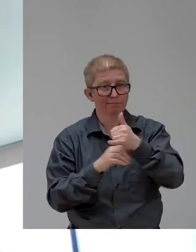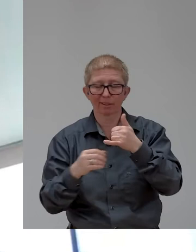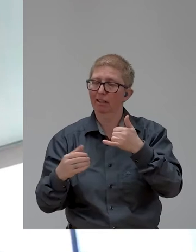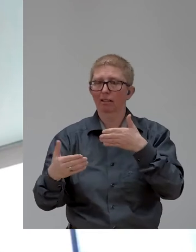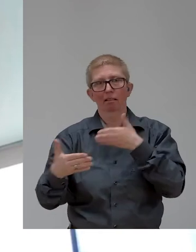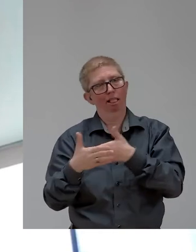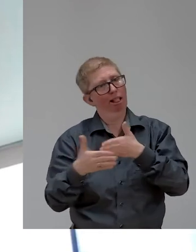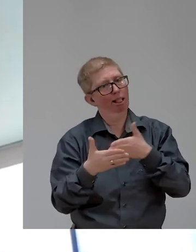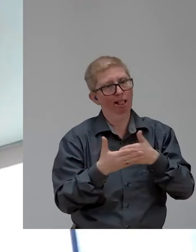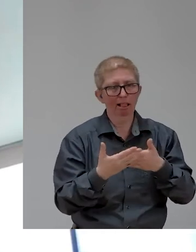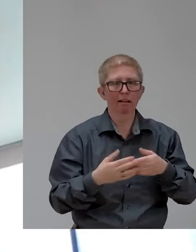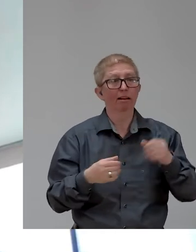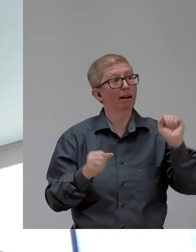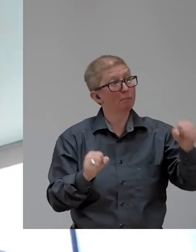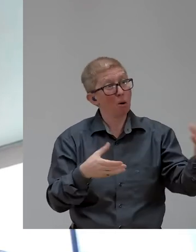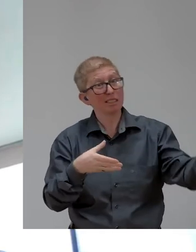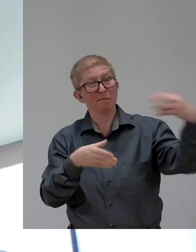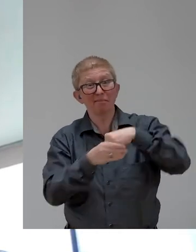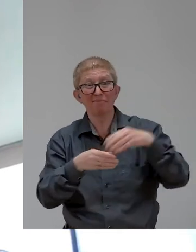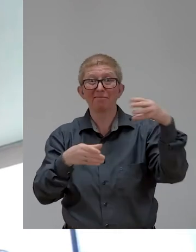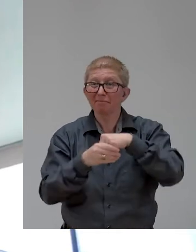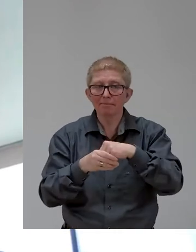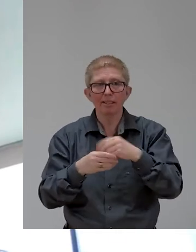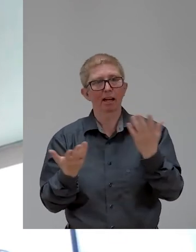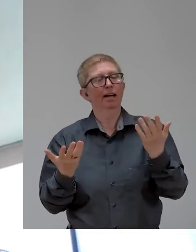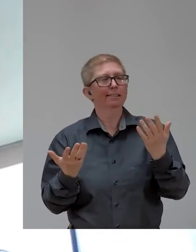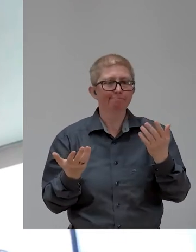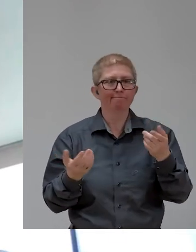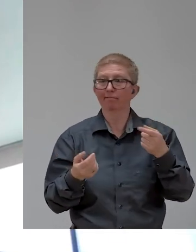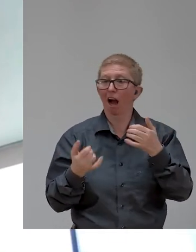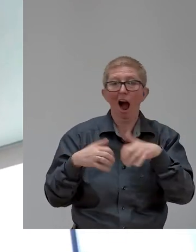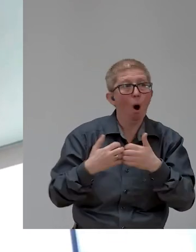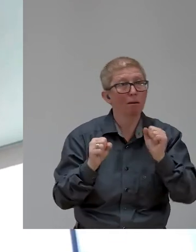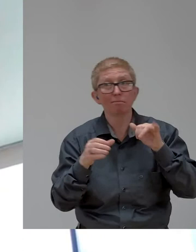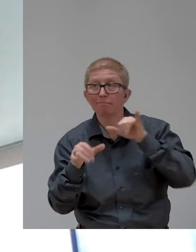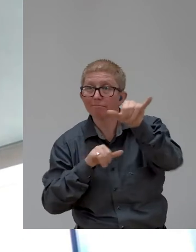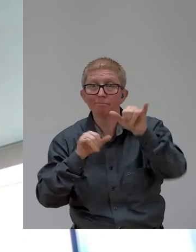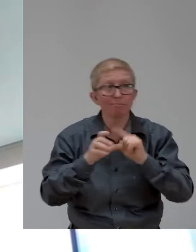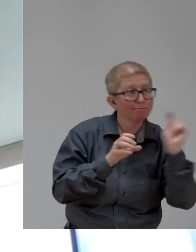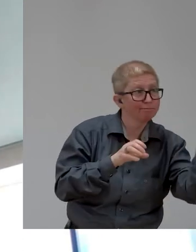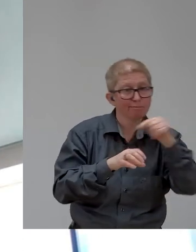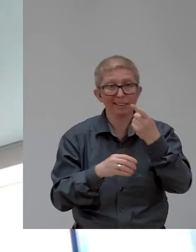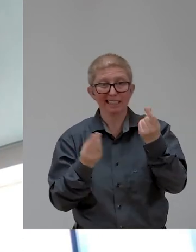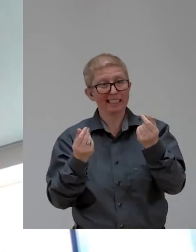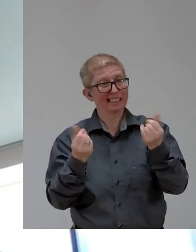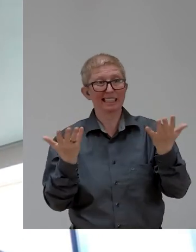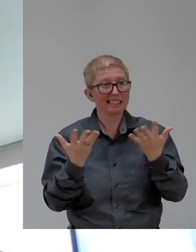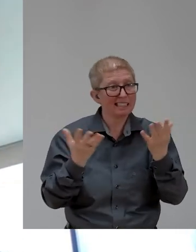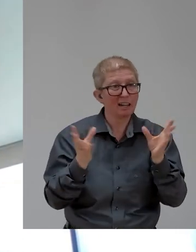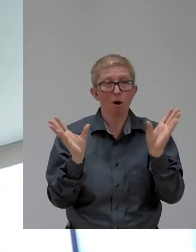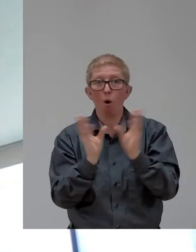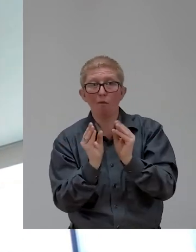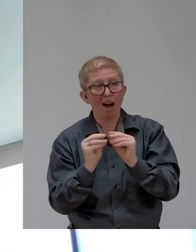So, as a funder, we always had this sub-agenda, this mission of creating